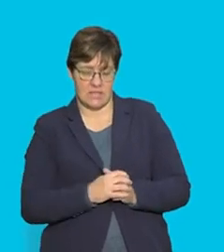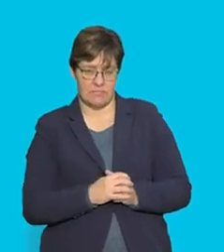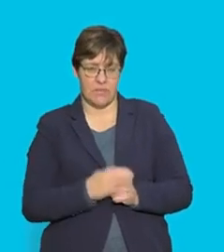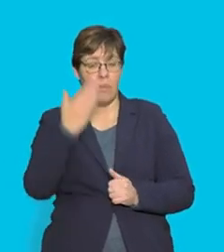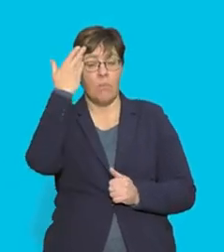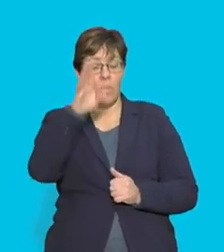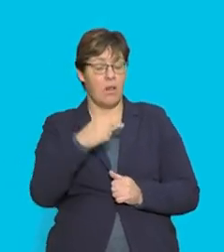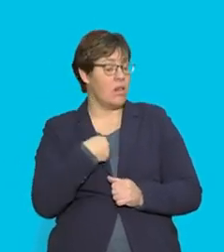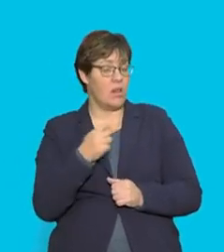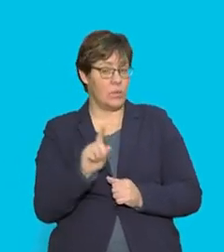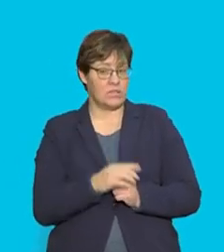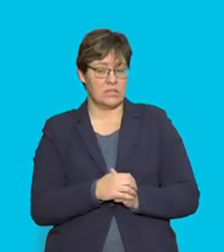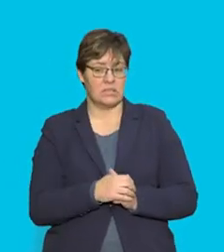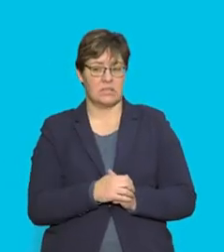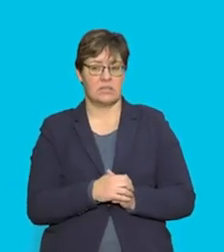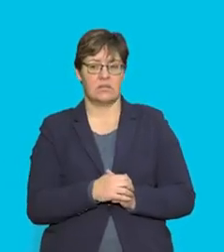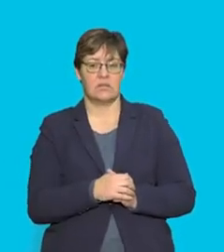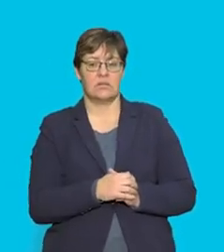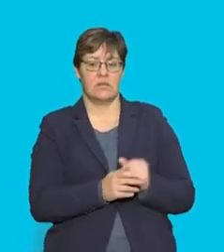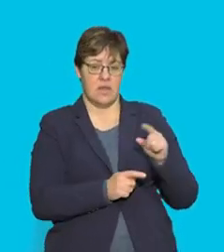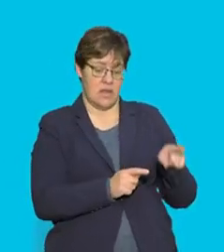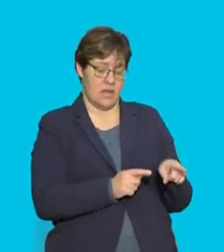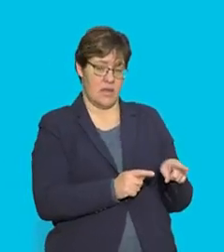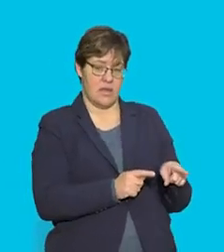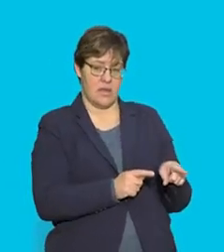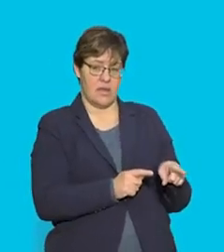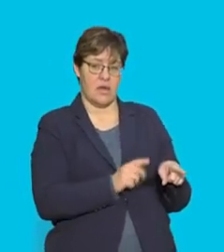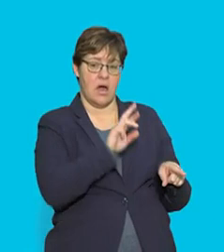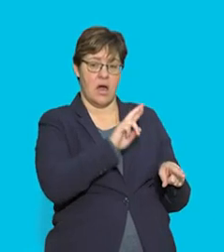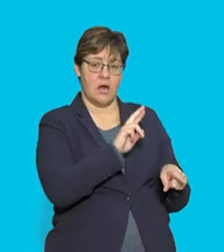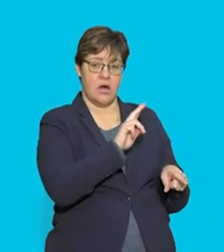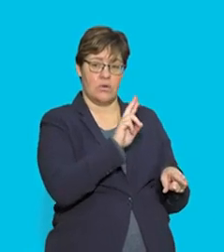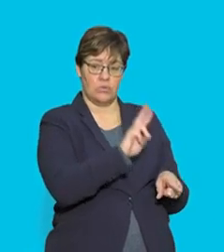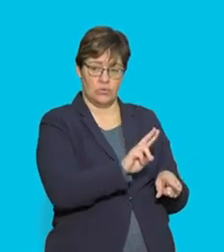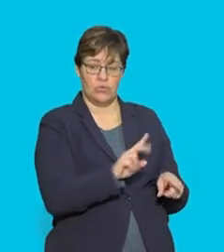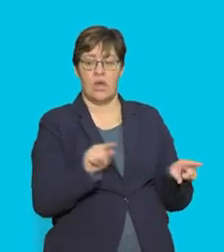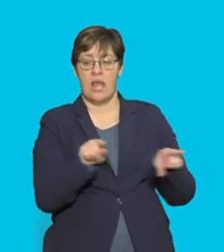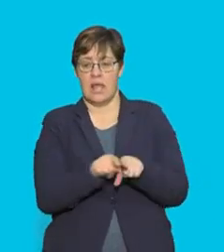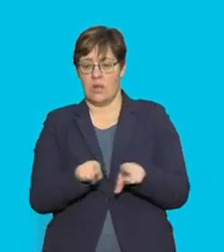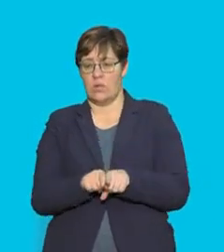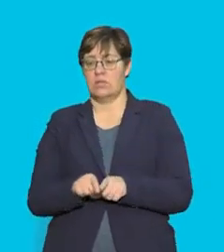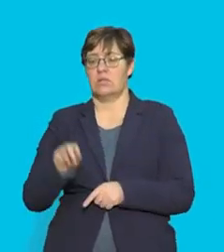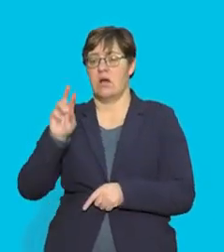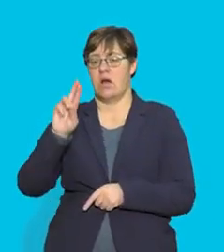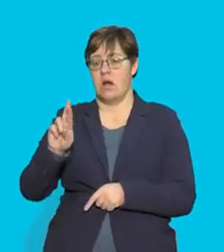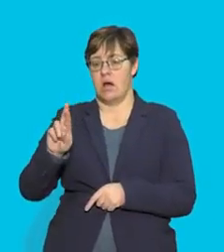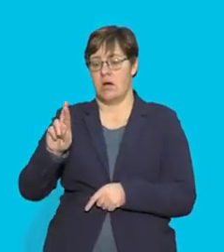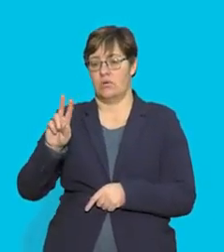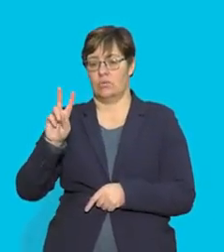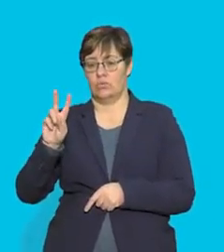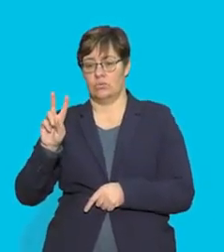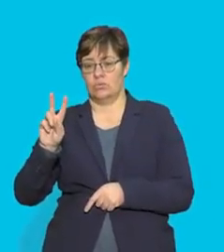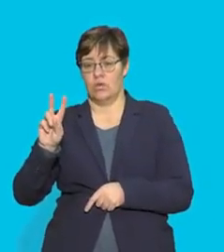what do I know? I know that this angle here will be equal to that angle there, right?